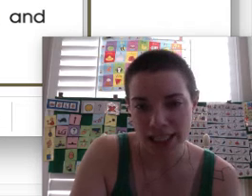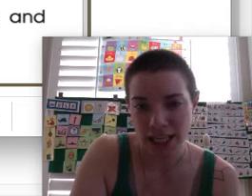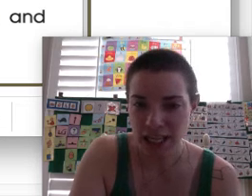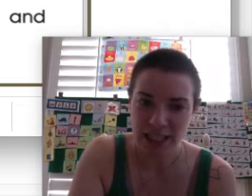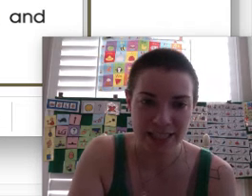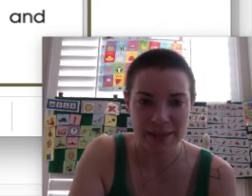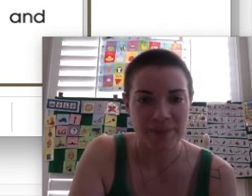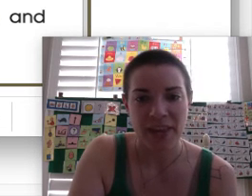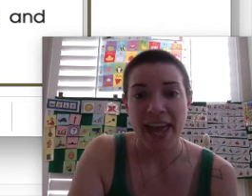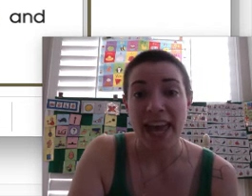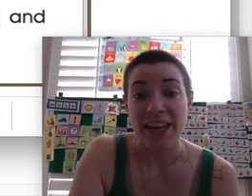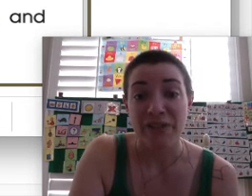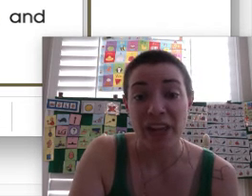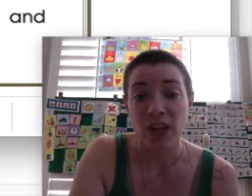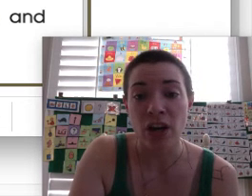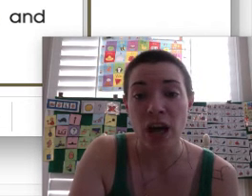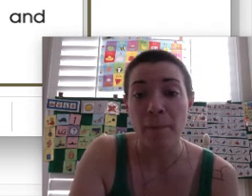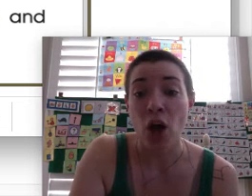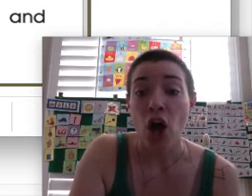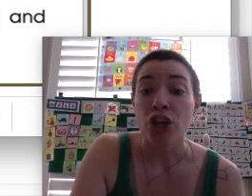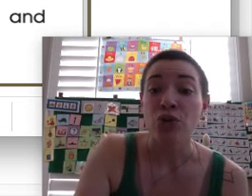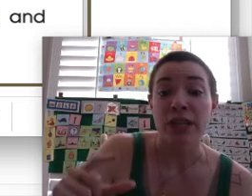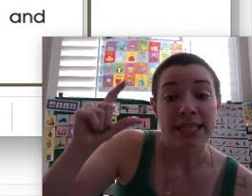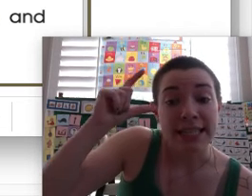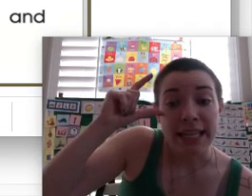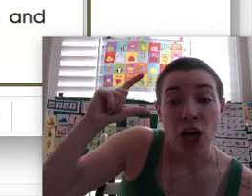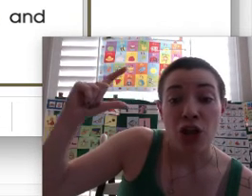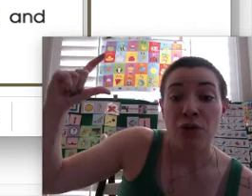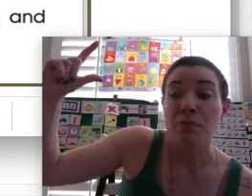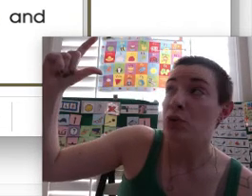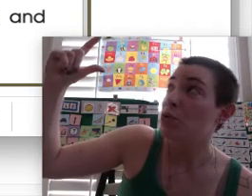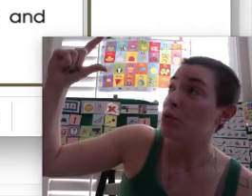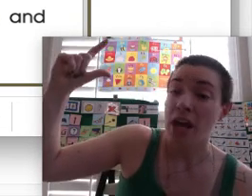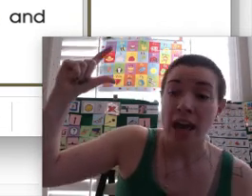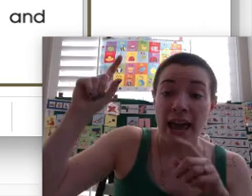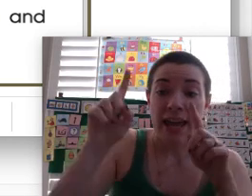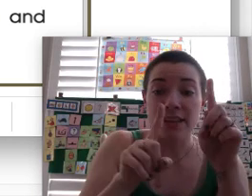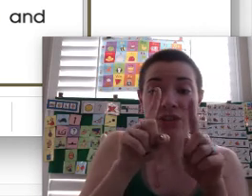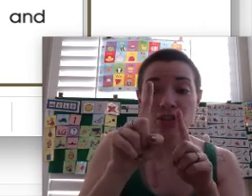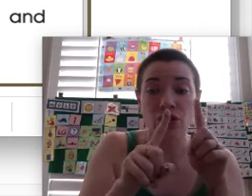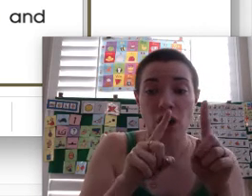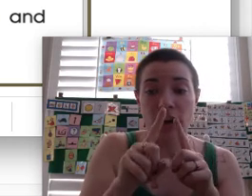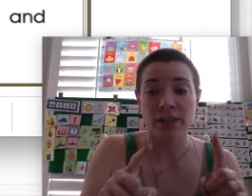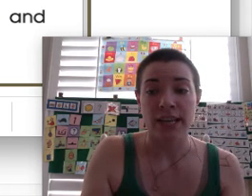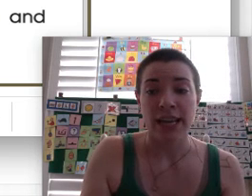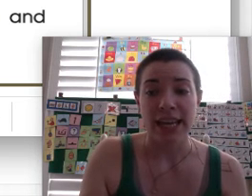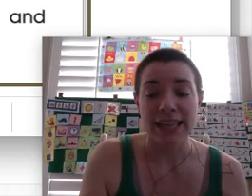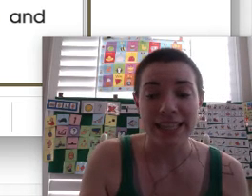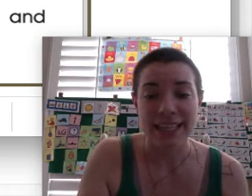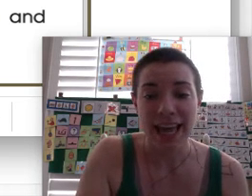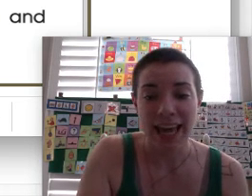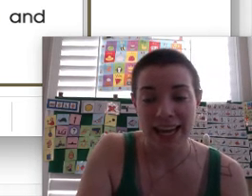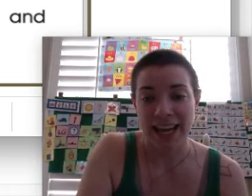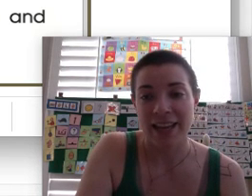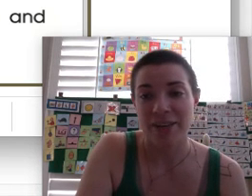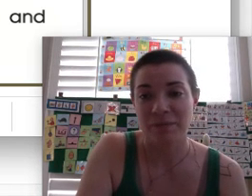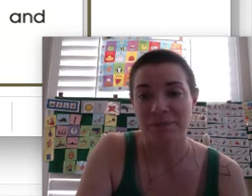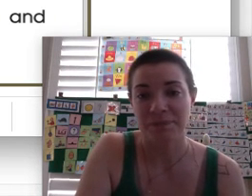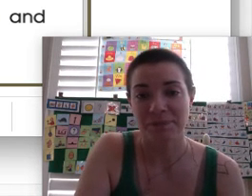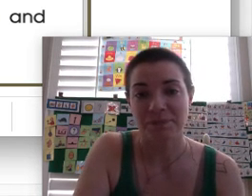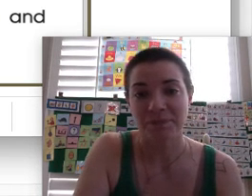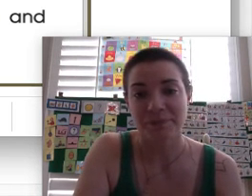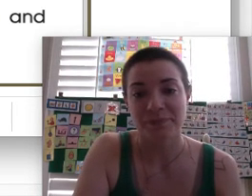hot dogs. And if they look up, you can see the moon and the stars in the sky.